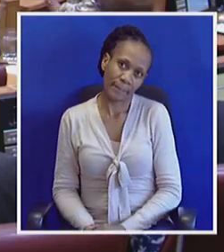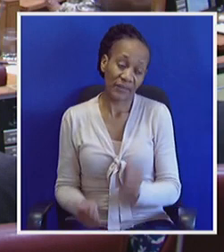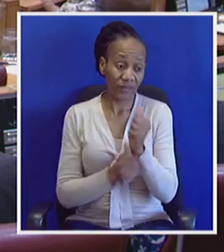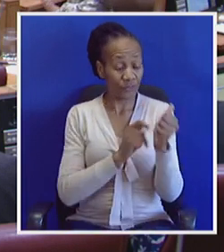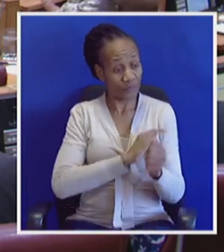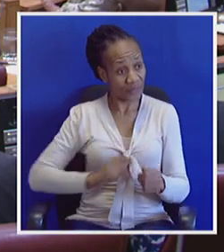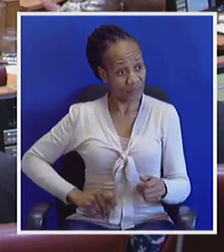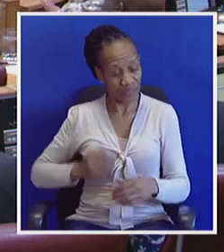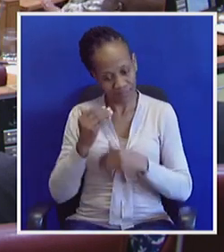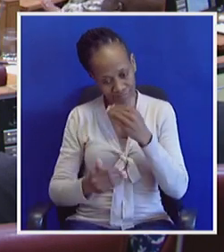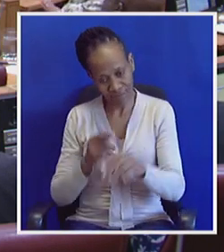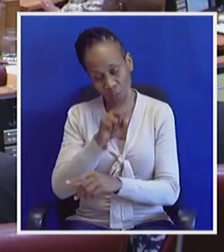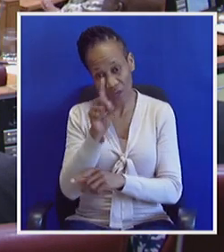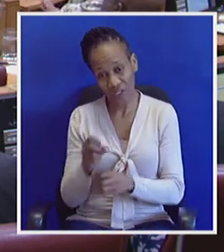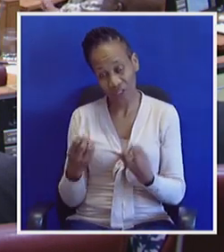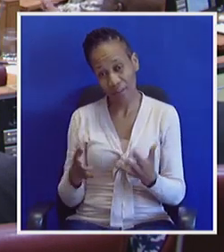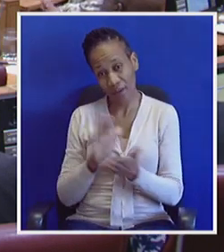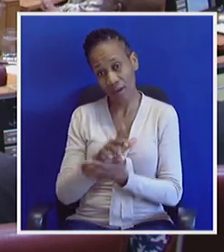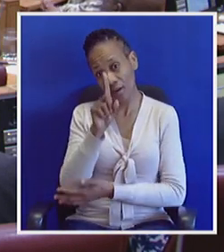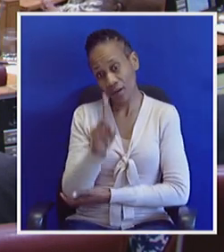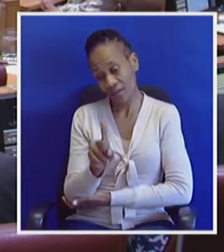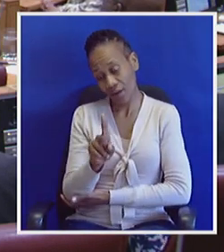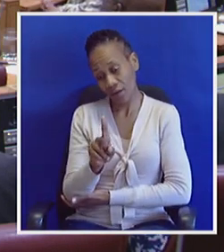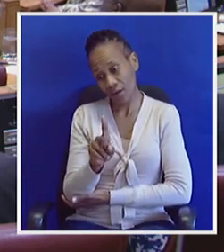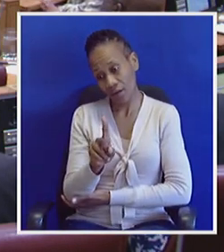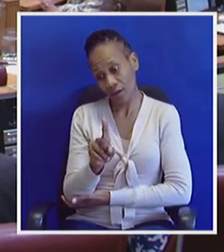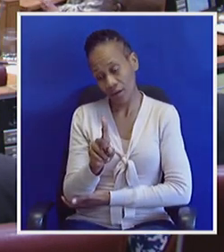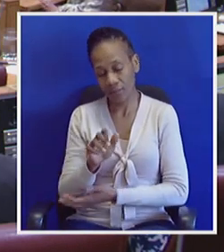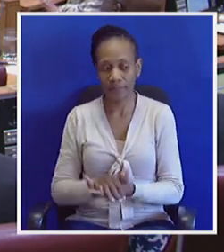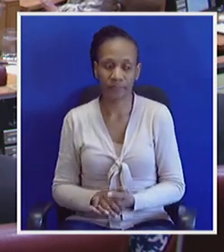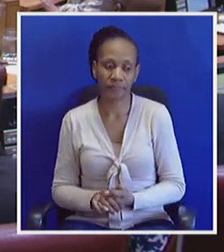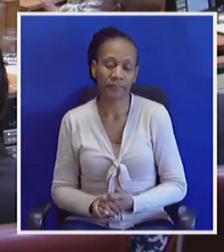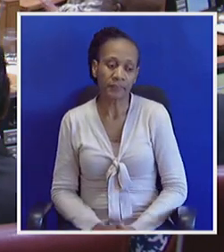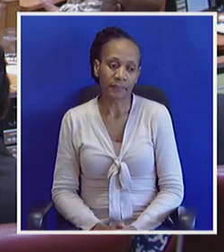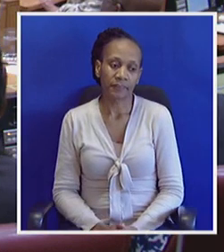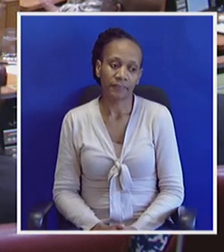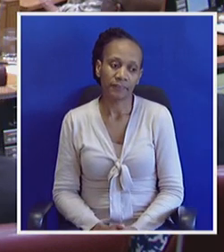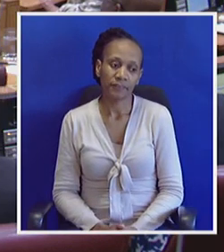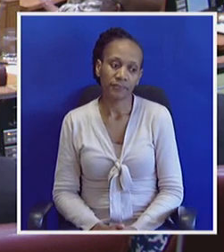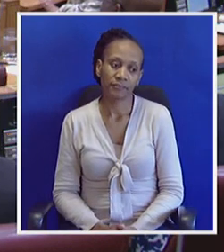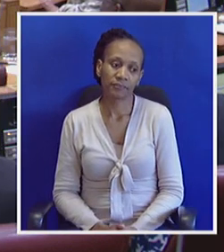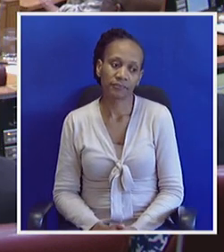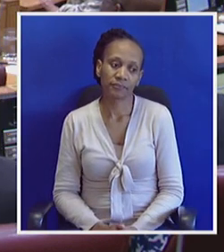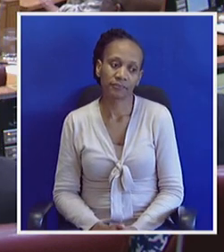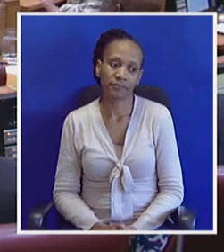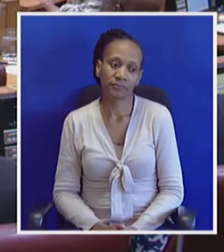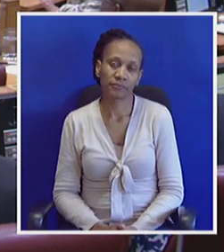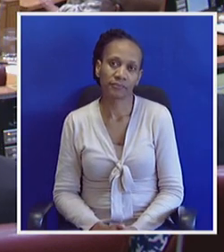President, we move on to question number 11. The question was put to you by the Honourable Munakedi.